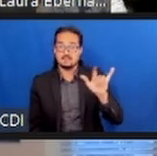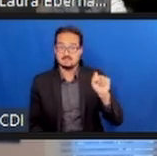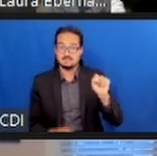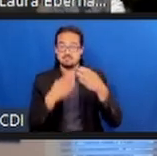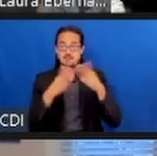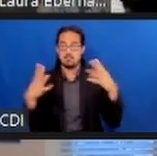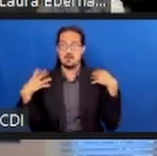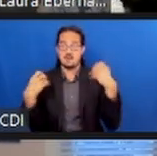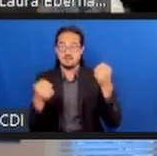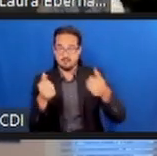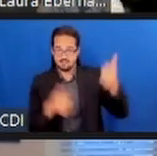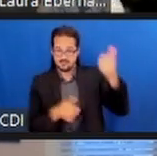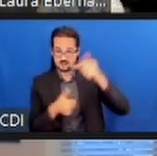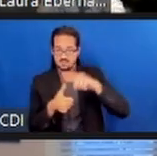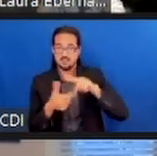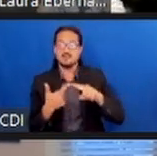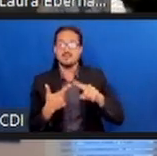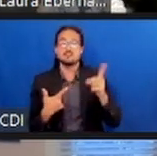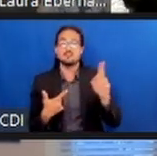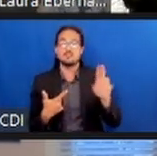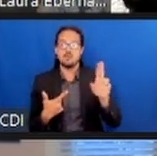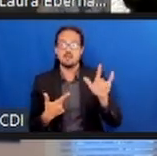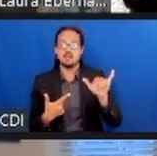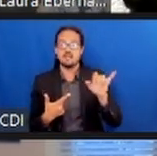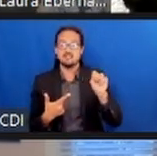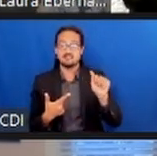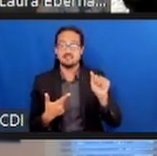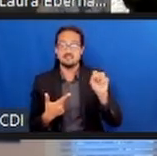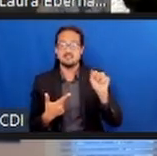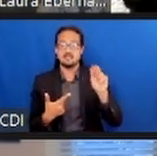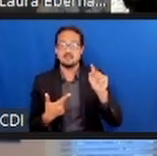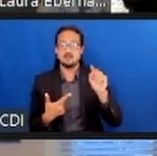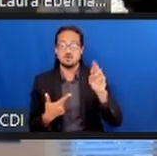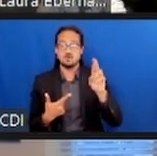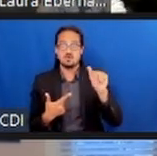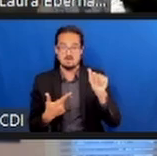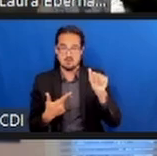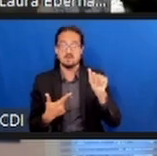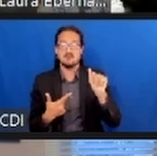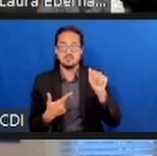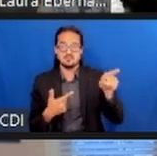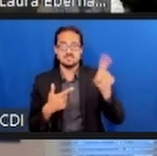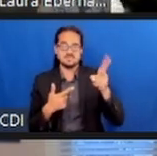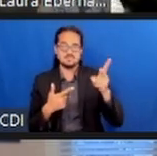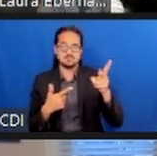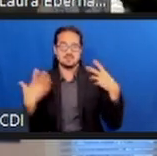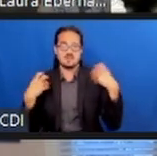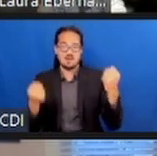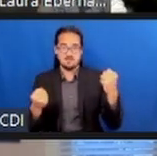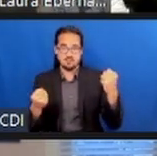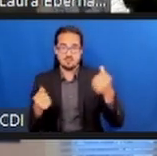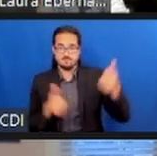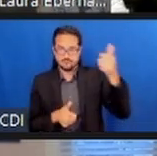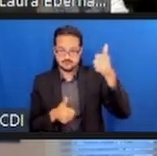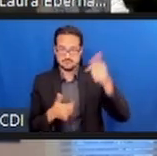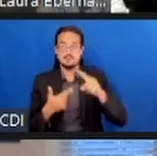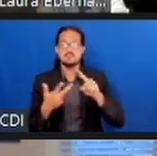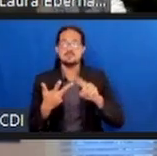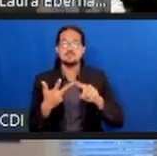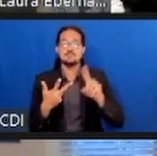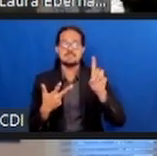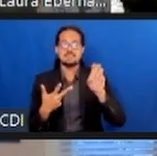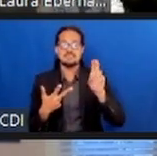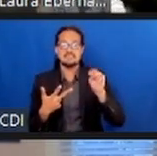a bit later, District 4 County Supervisor and Board President, Dennis Rodoni, Mayor of San Anselmo,